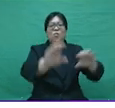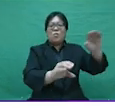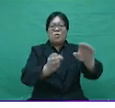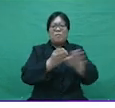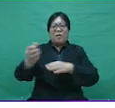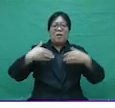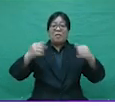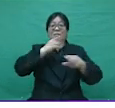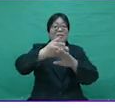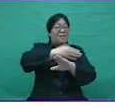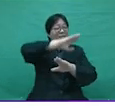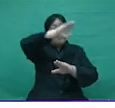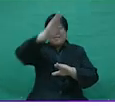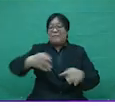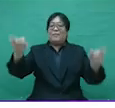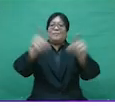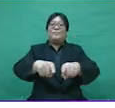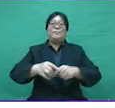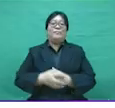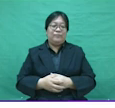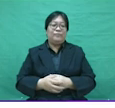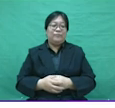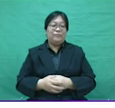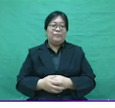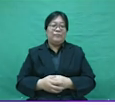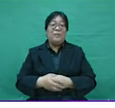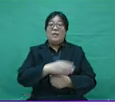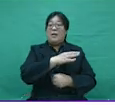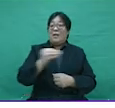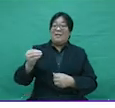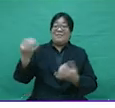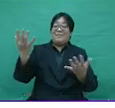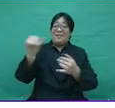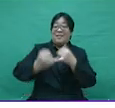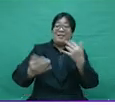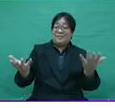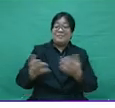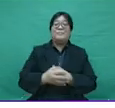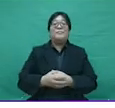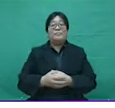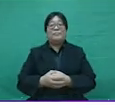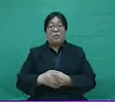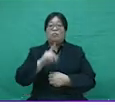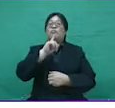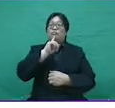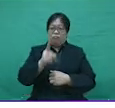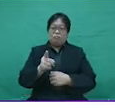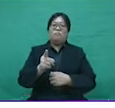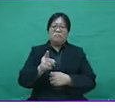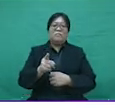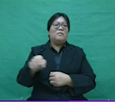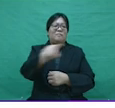sector as we never had on the globe before. And the last thing is also that, for